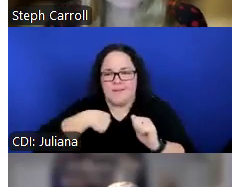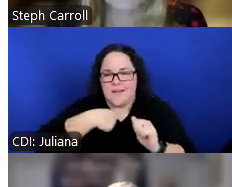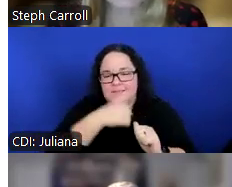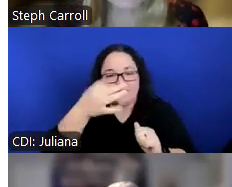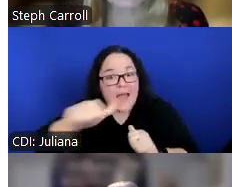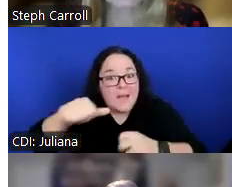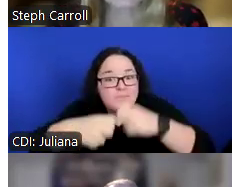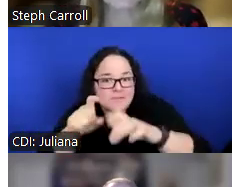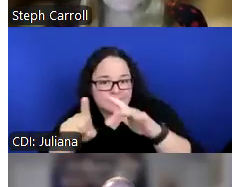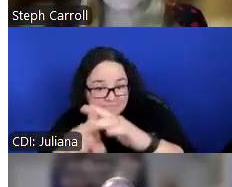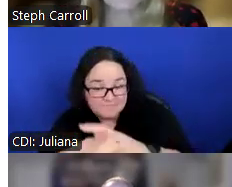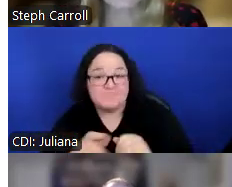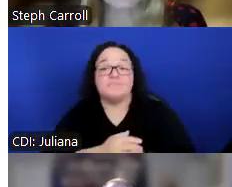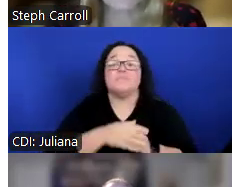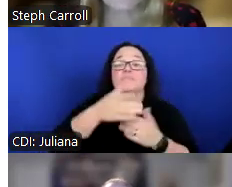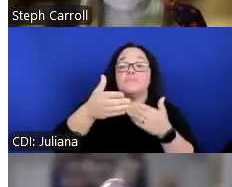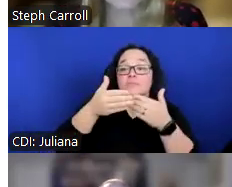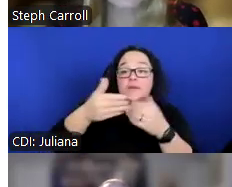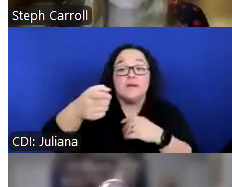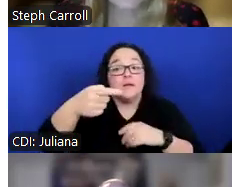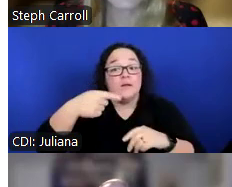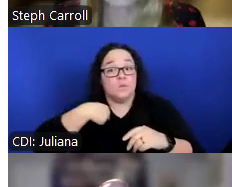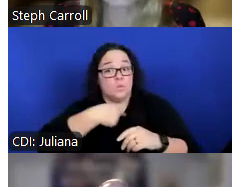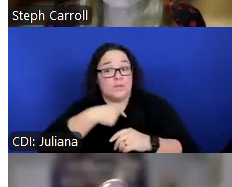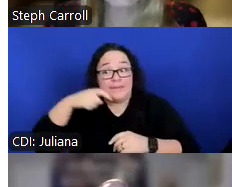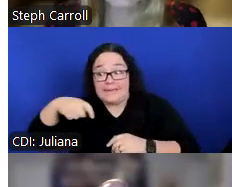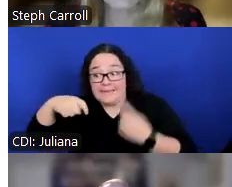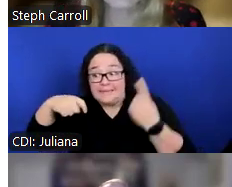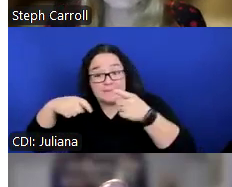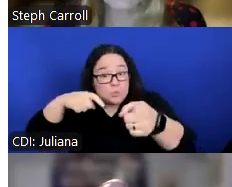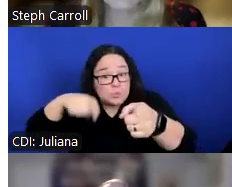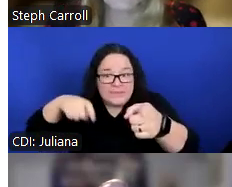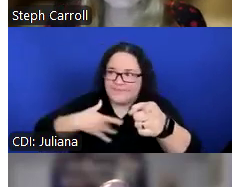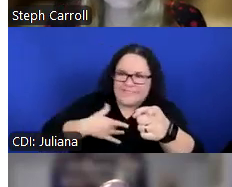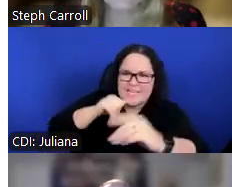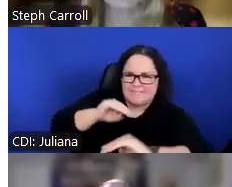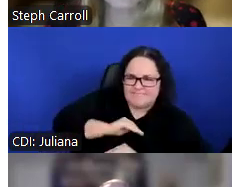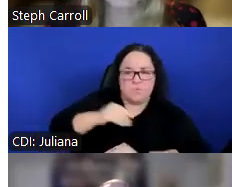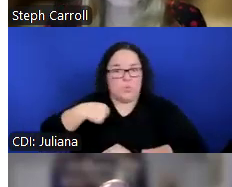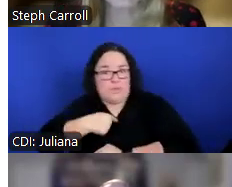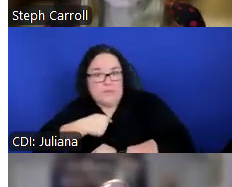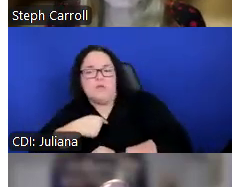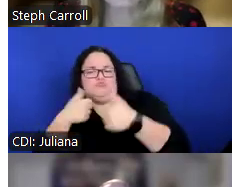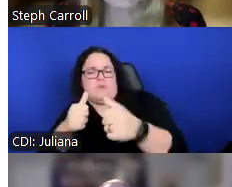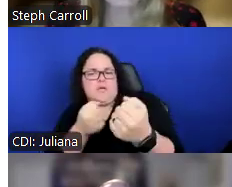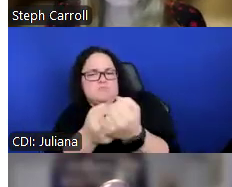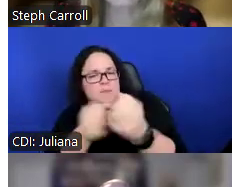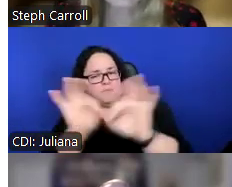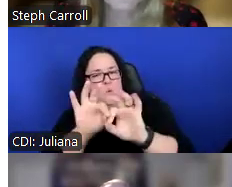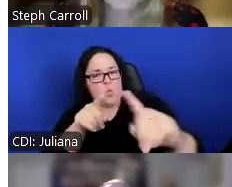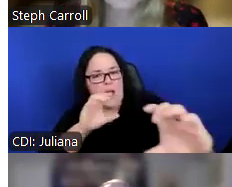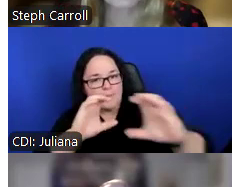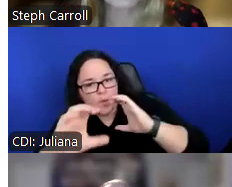we will do our best to answer any questions there are. Please use the chat box or the Q&A